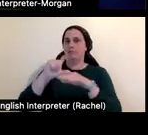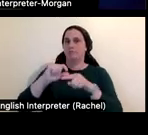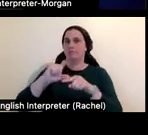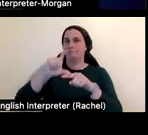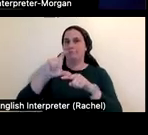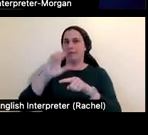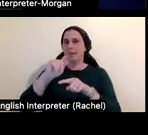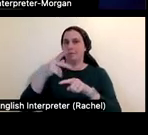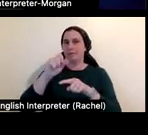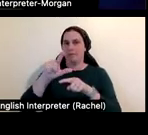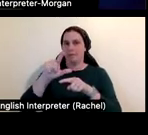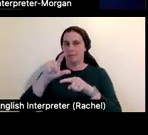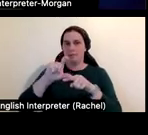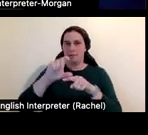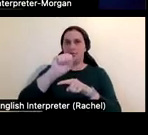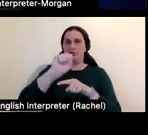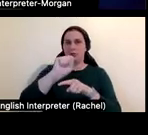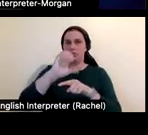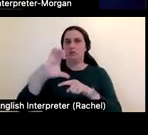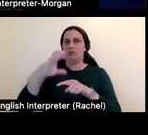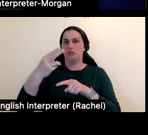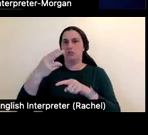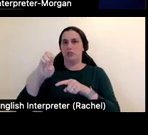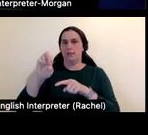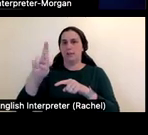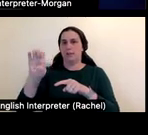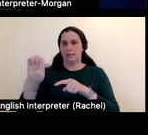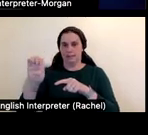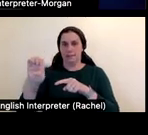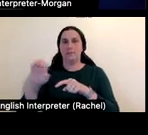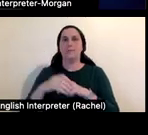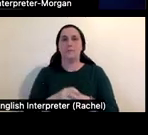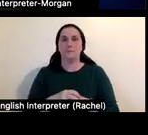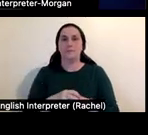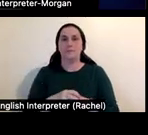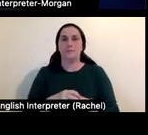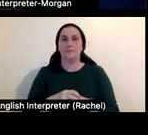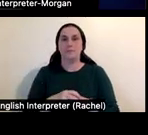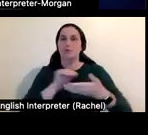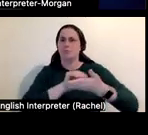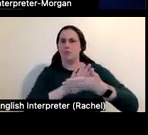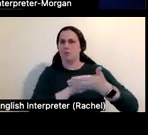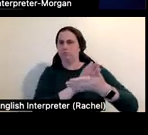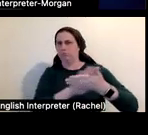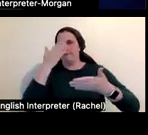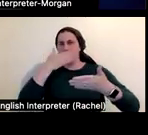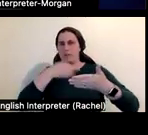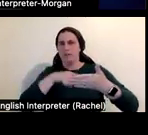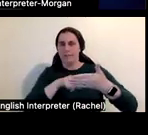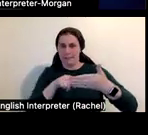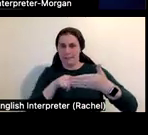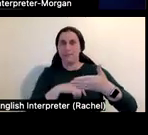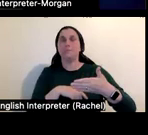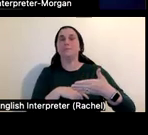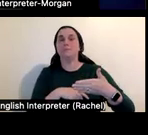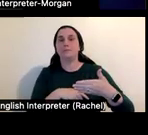side. Ooh, it's so easy. I love the spelling. It's so He easy. told you. Yeah. Die Schere. And then